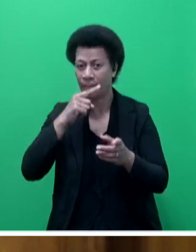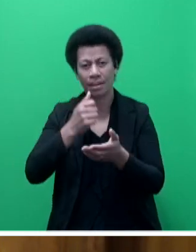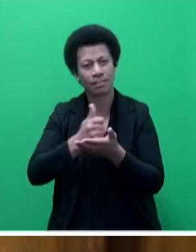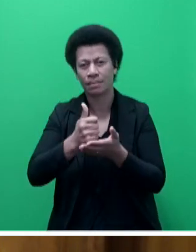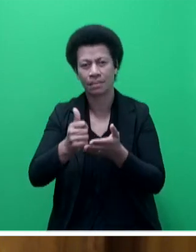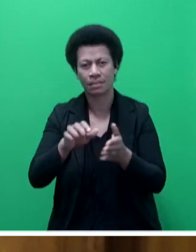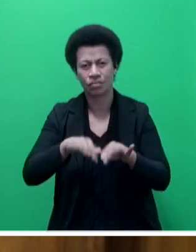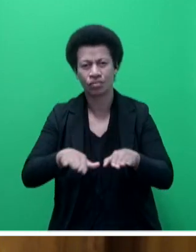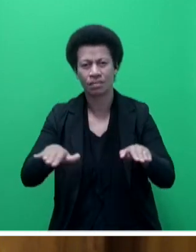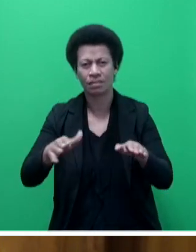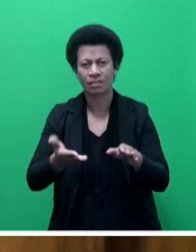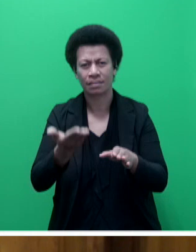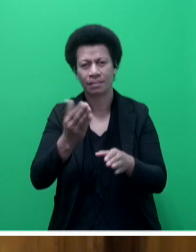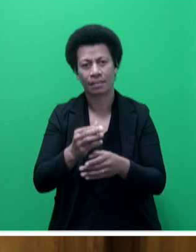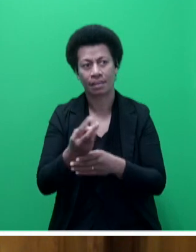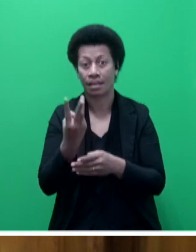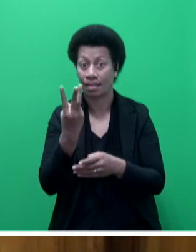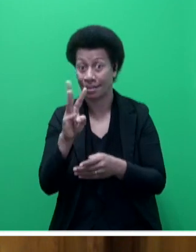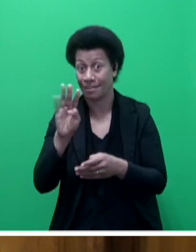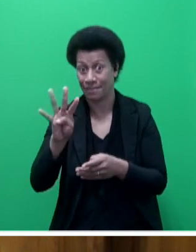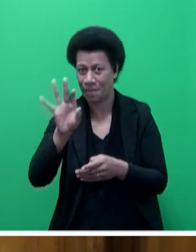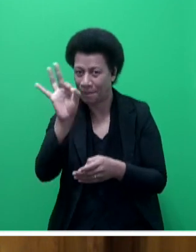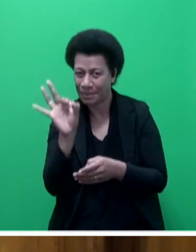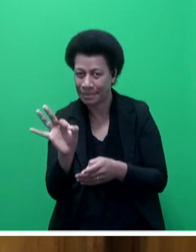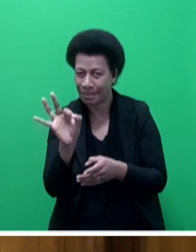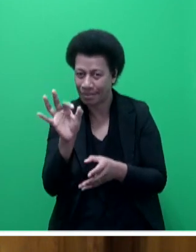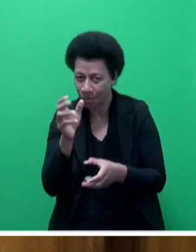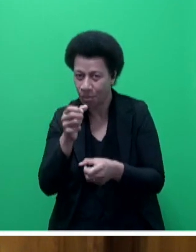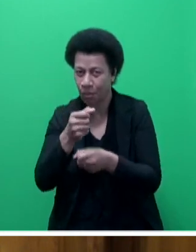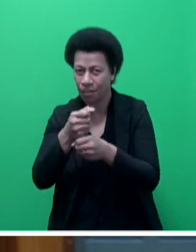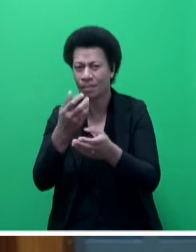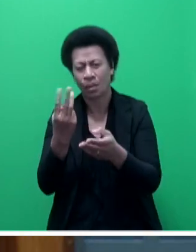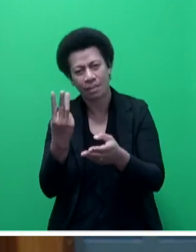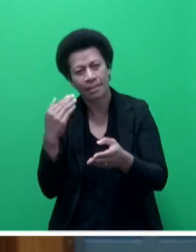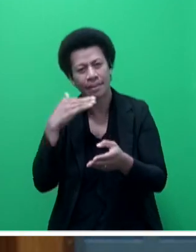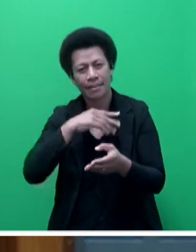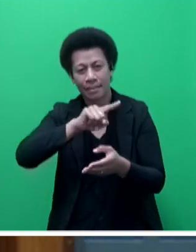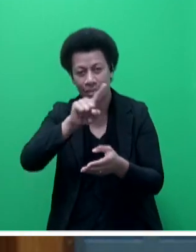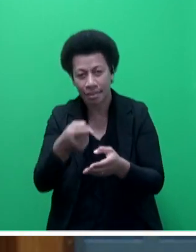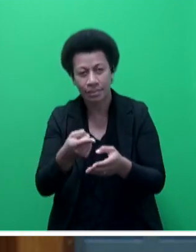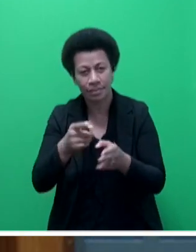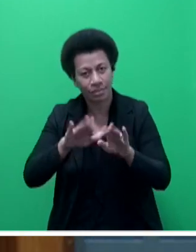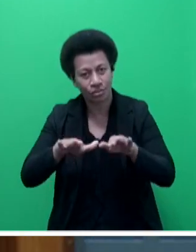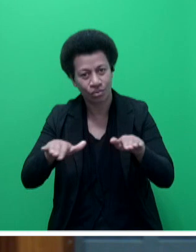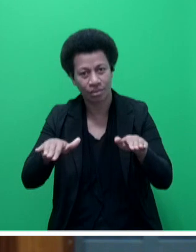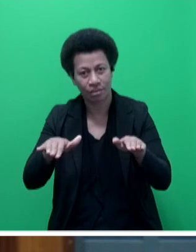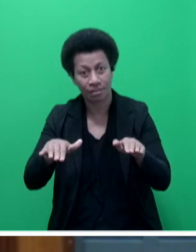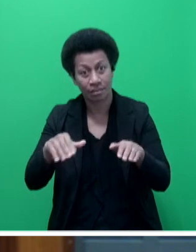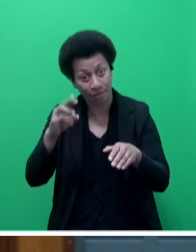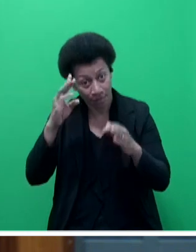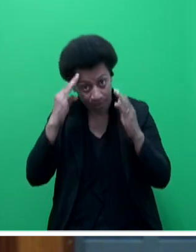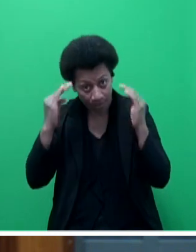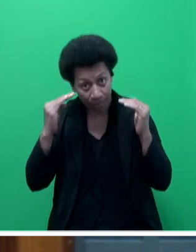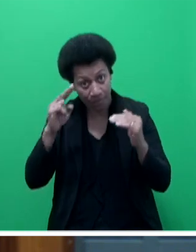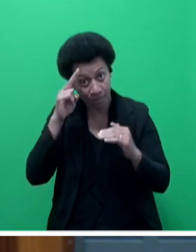is approximately made of 34% or 300,000 children. Mr. Speaker said the care